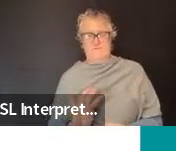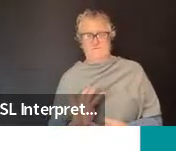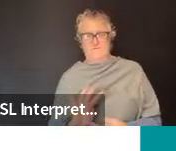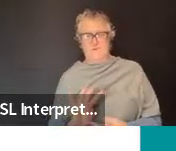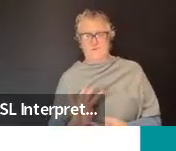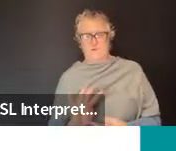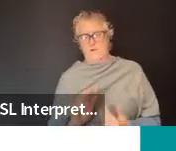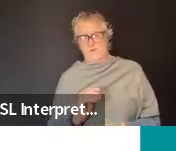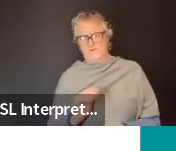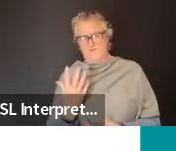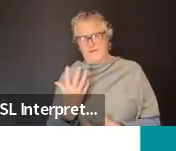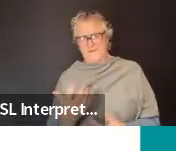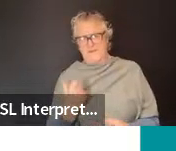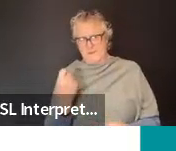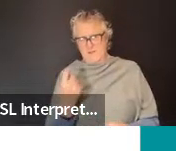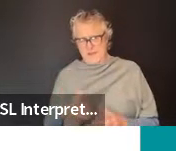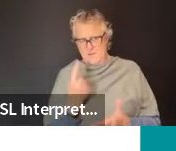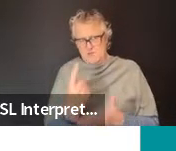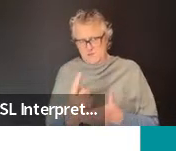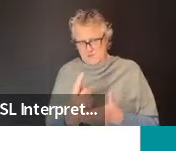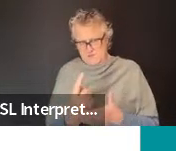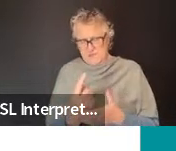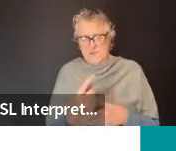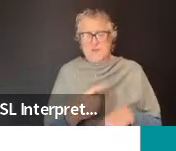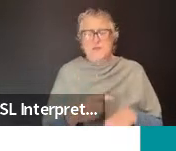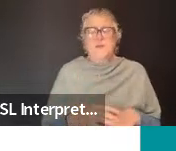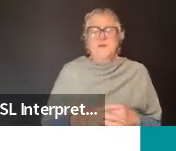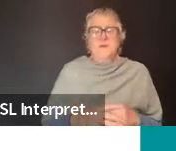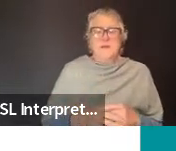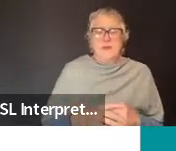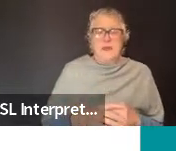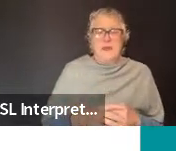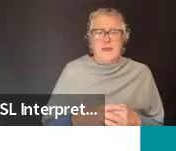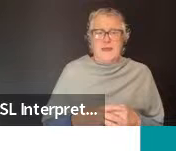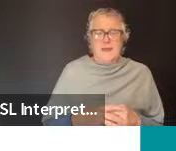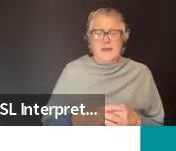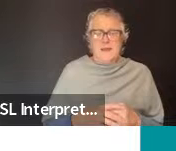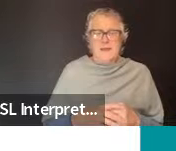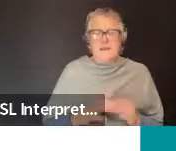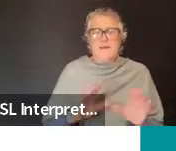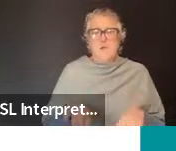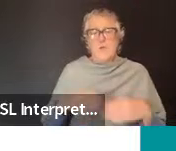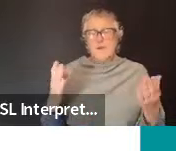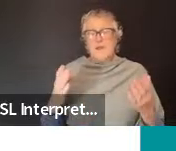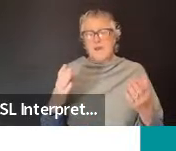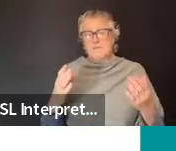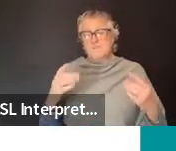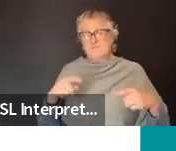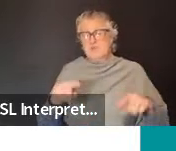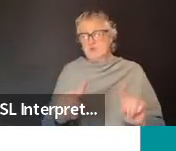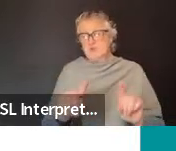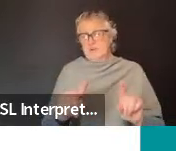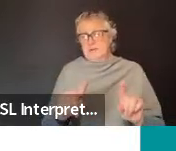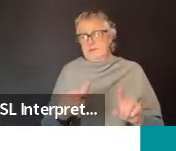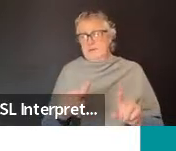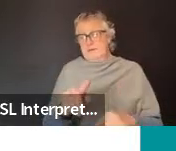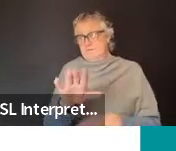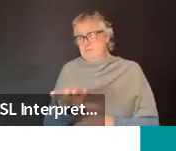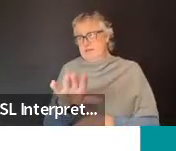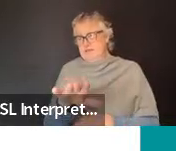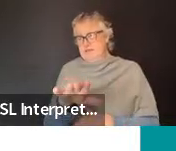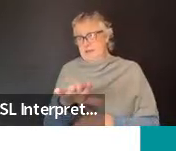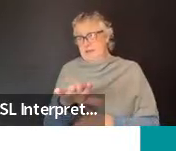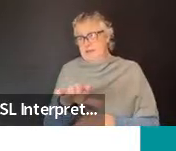LPA 1 aux or modified LPA 2 auxiliary lane design options, opening up the midday and off-peak periods